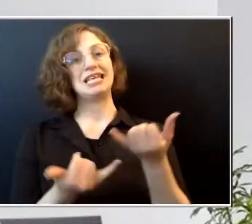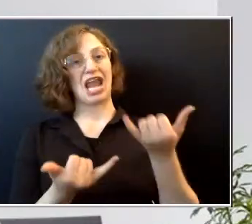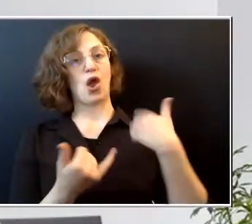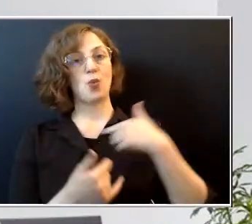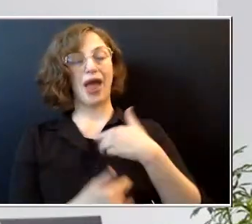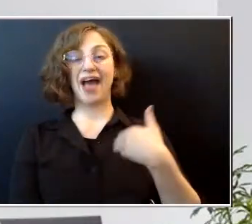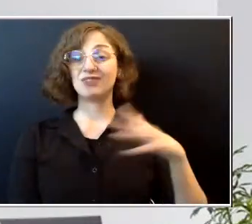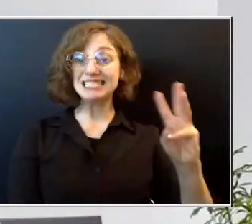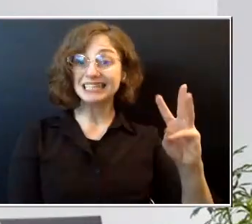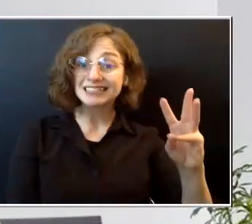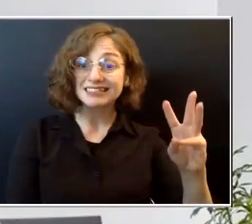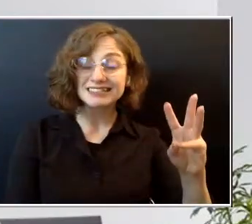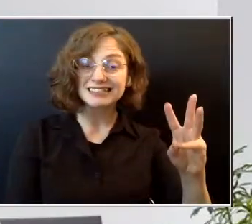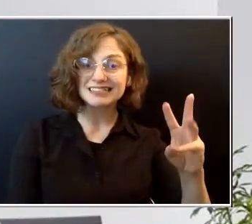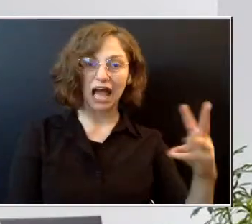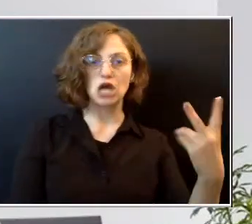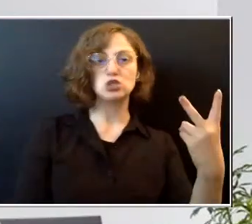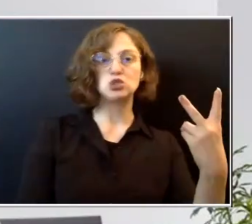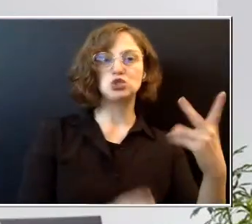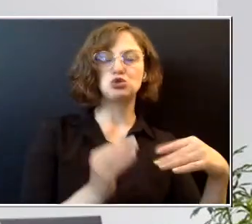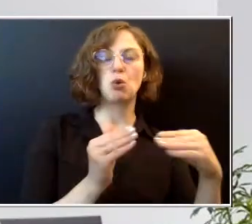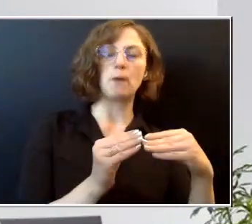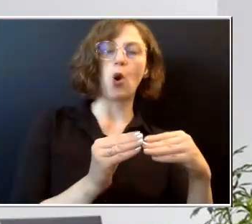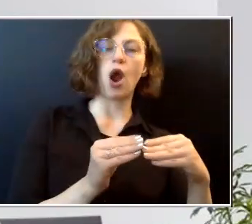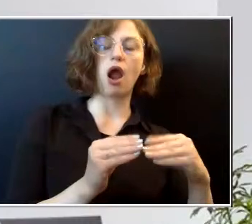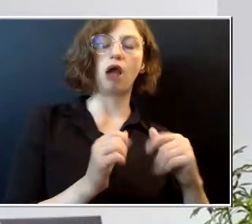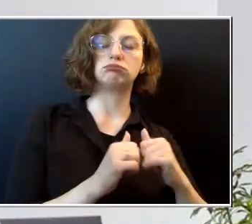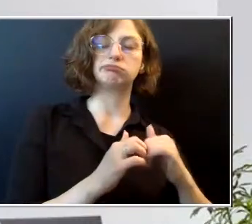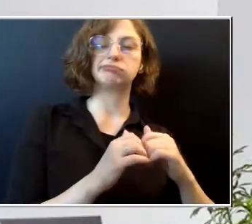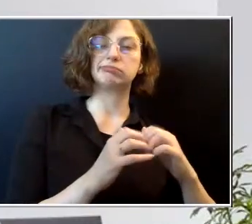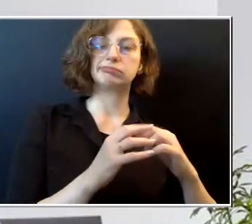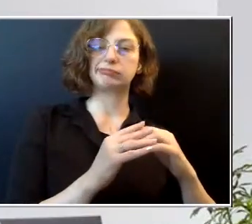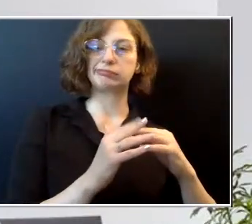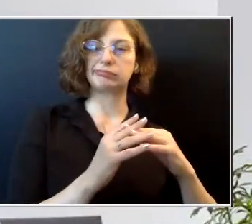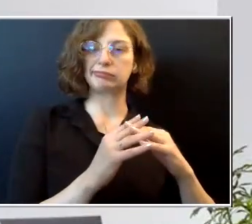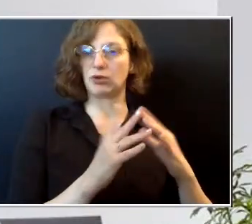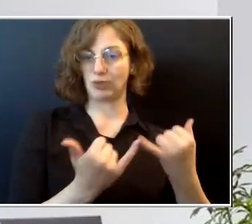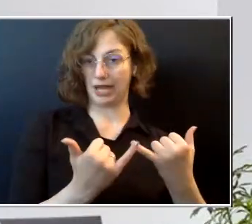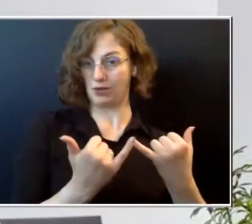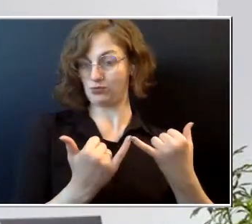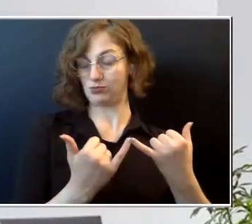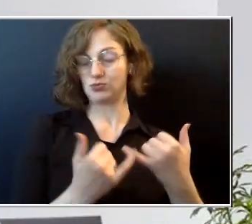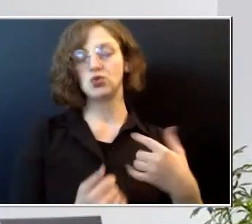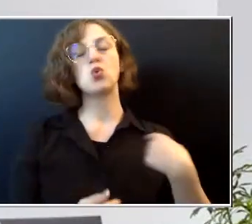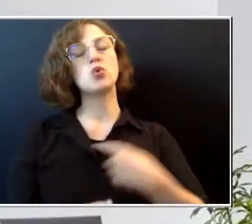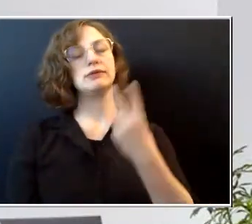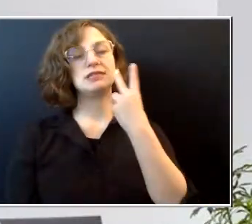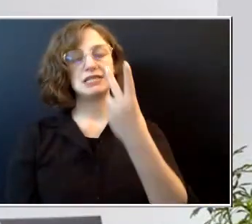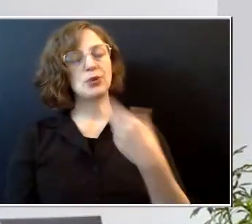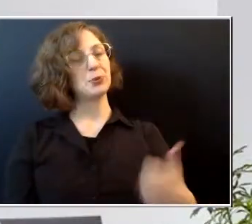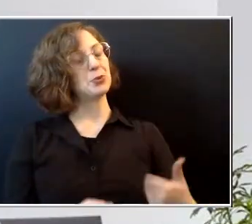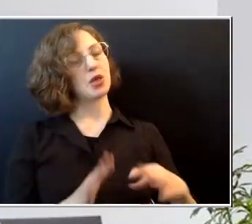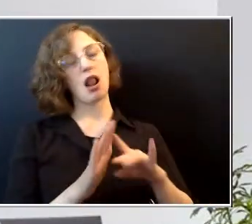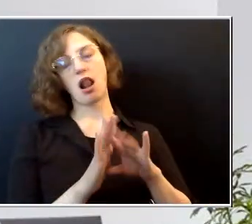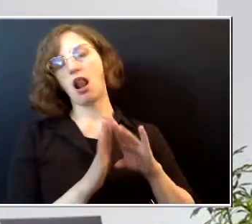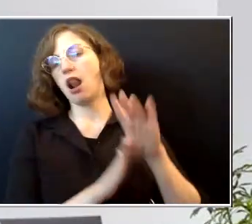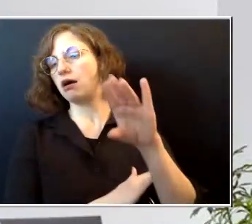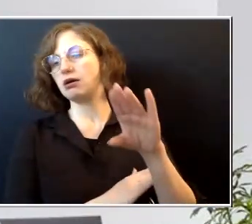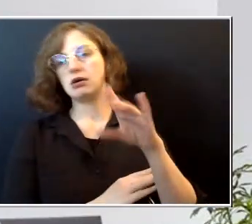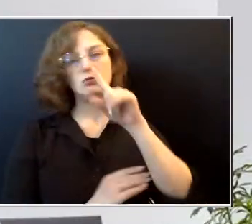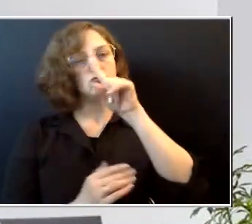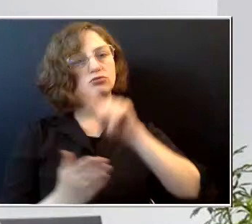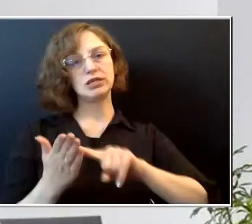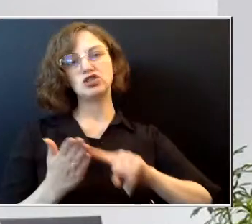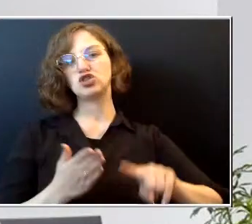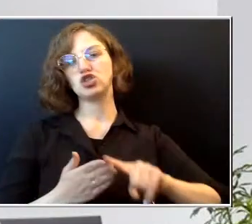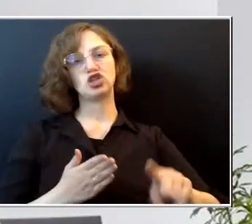with 2 more in the oven. So we've seen a lot of growth in the large research operation areas,